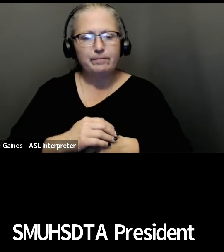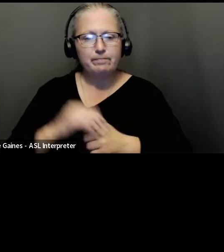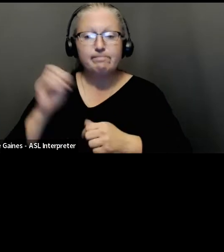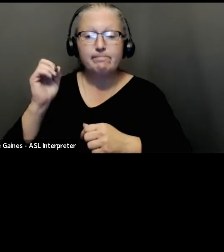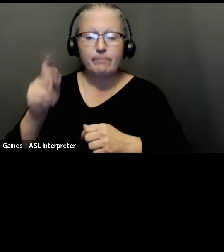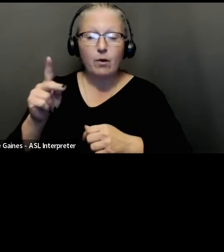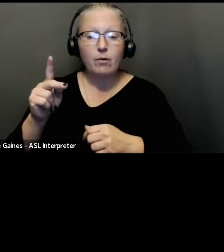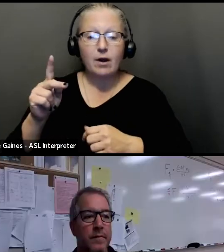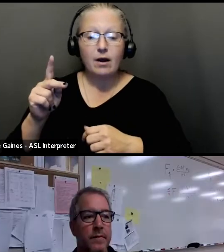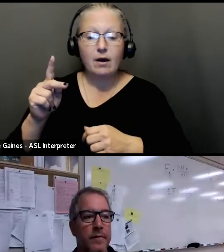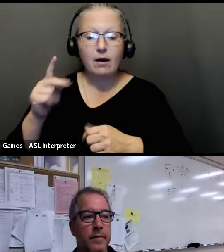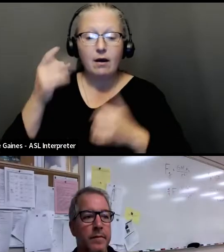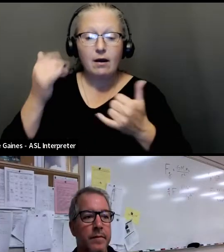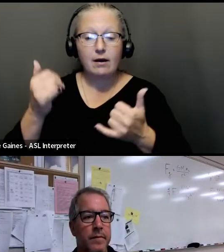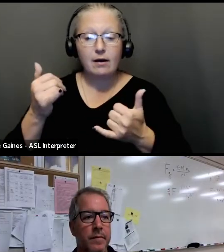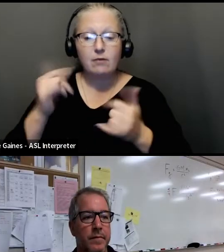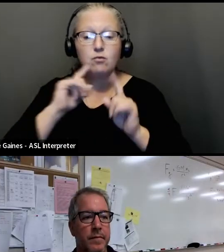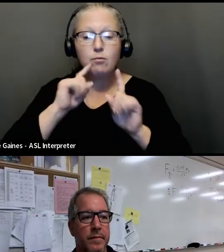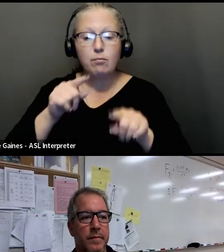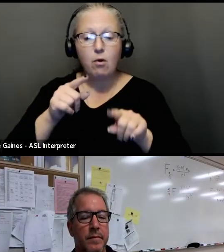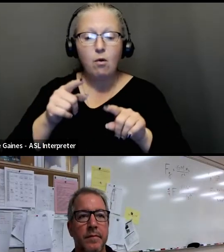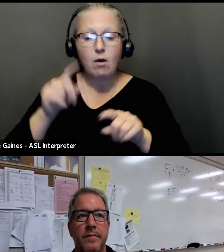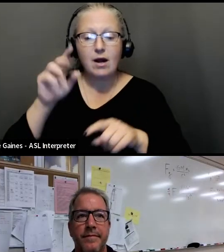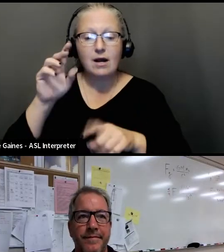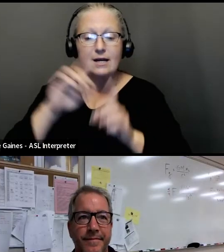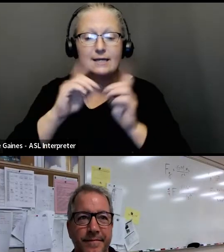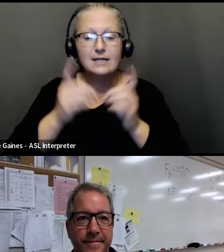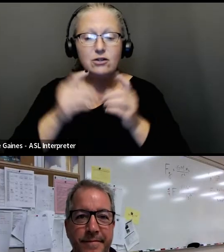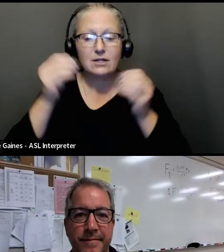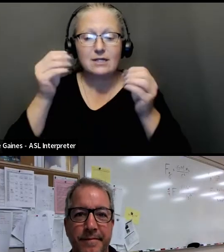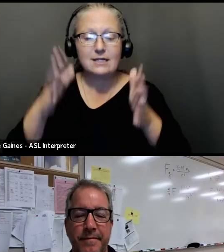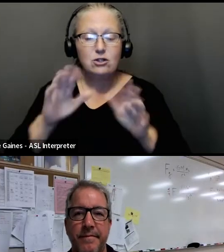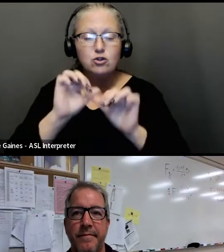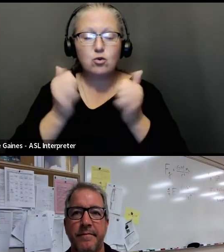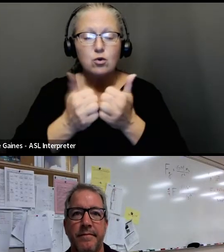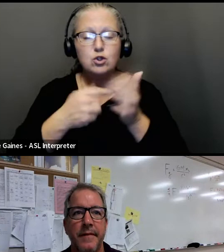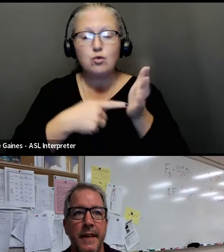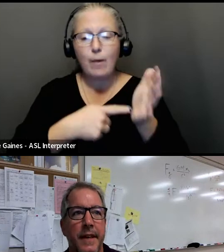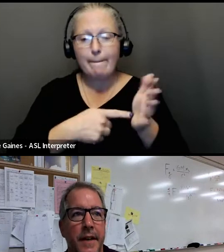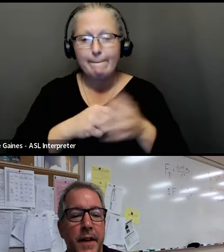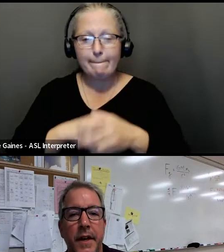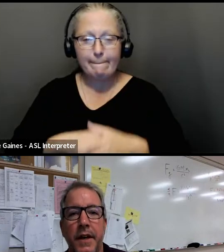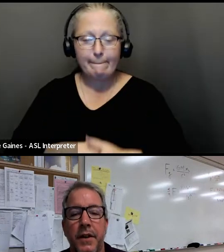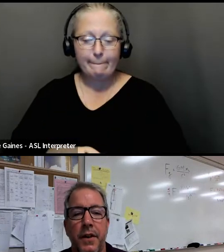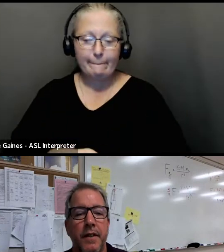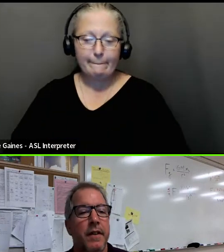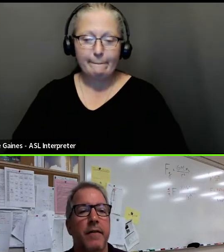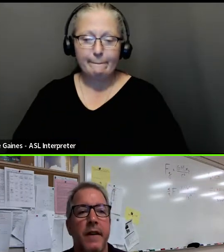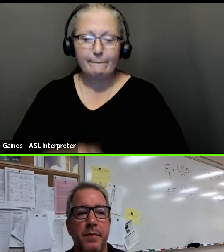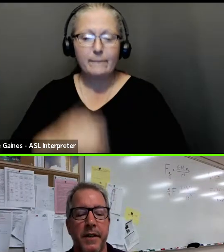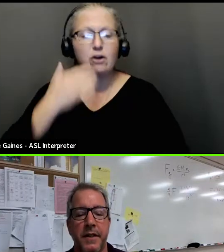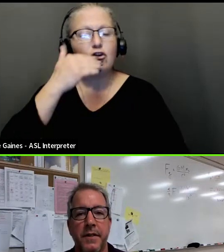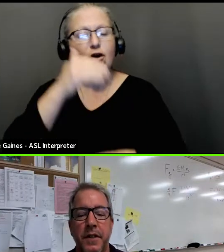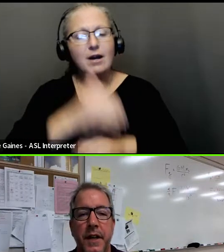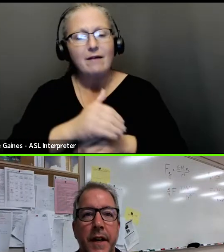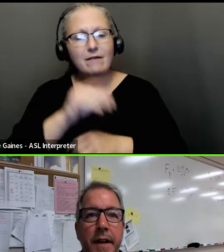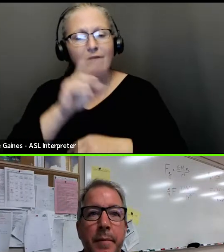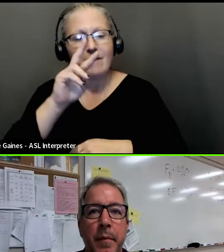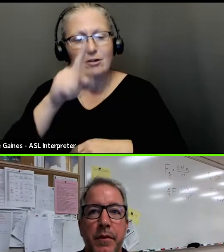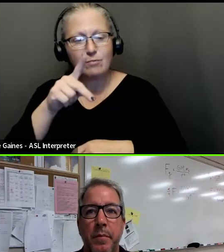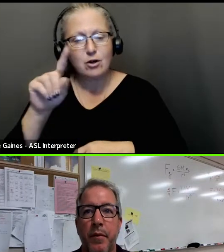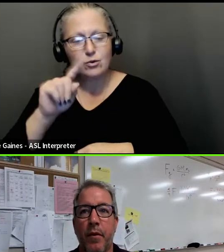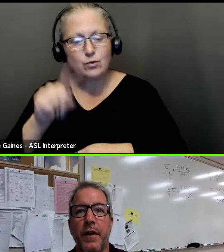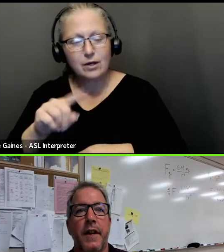Okay, going on to the report of the District Teachers Association rep. Good evening, Vice President